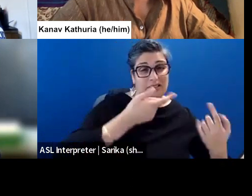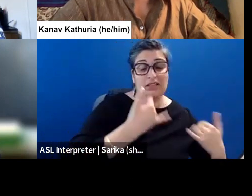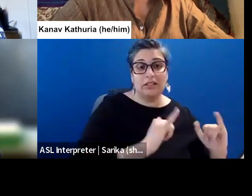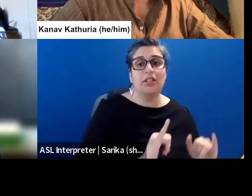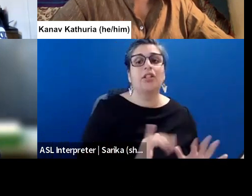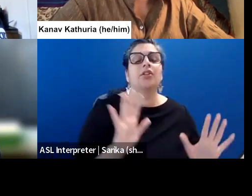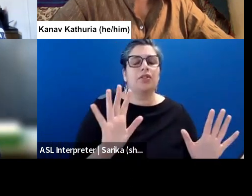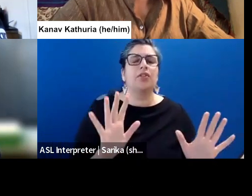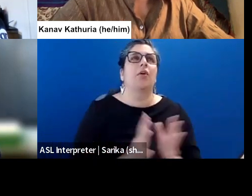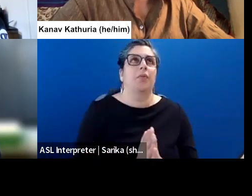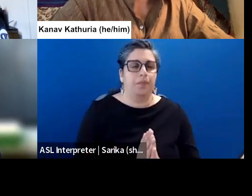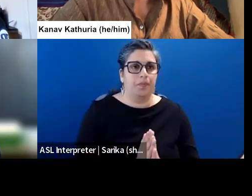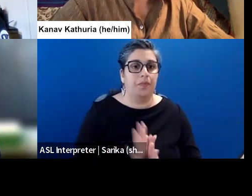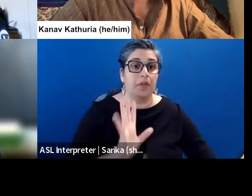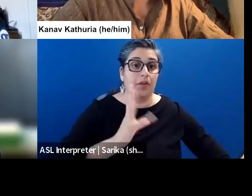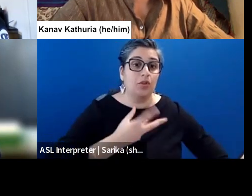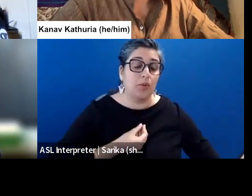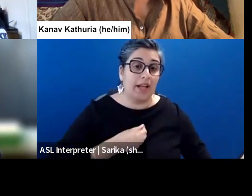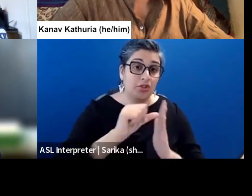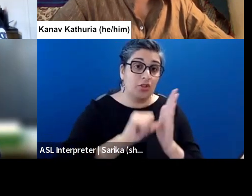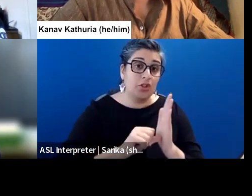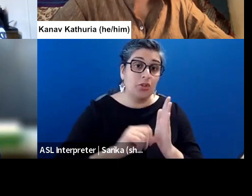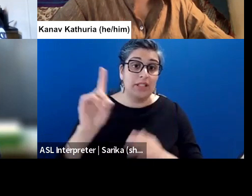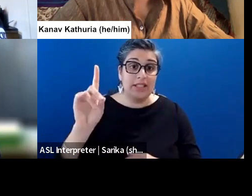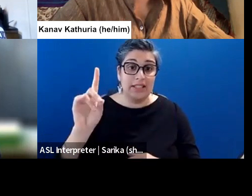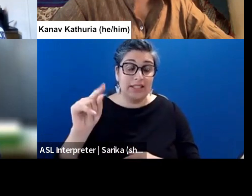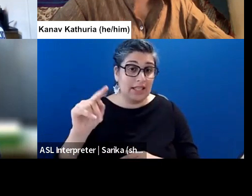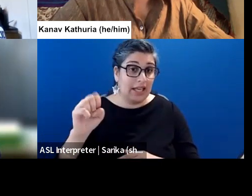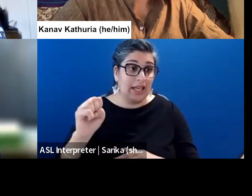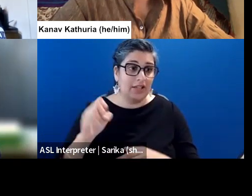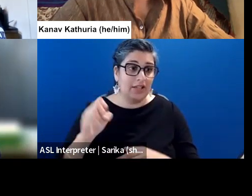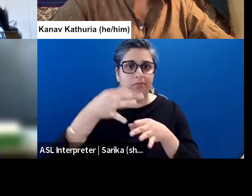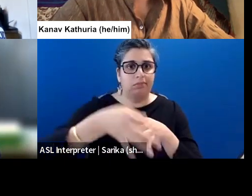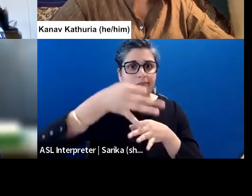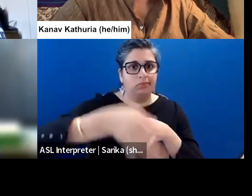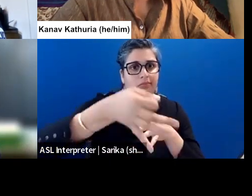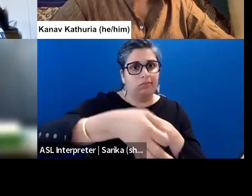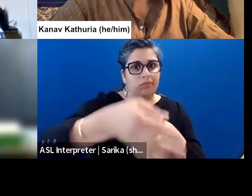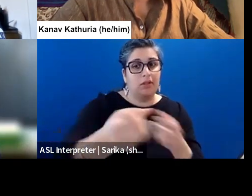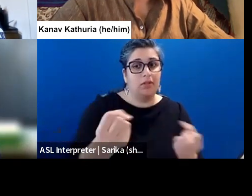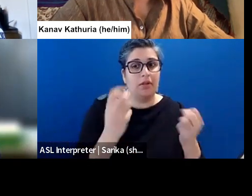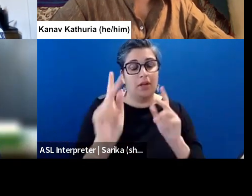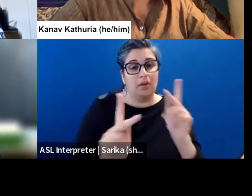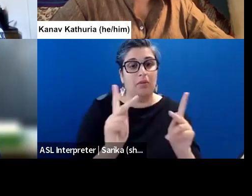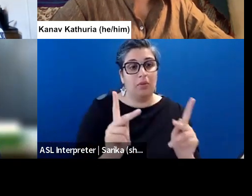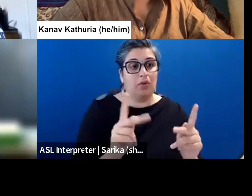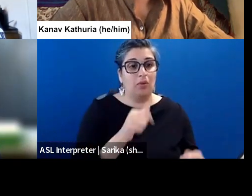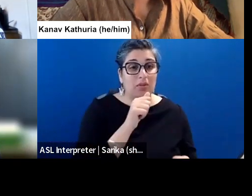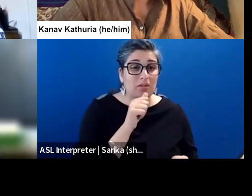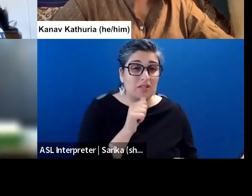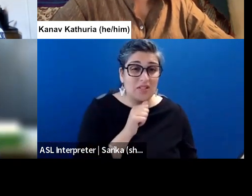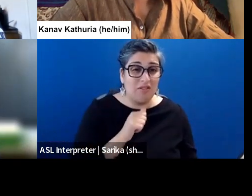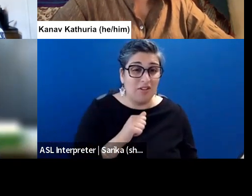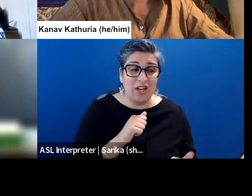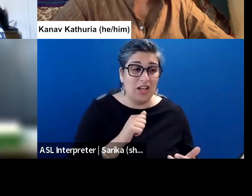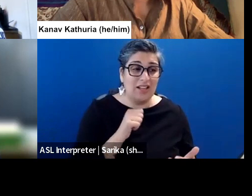surgery dates were often pushed off a lot, there were a lot of people who were suffering without access to surgical care for a